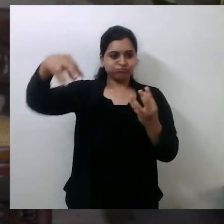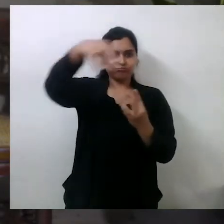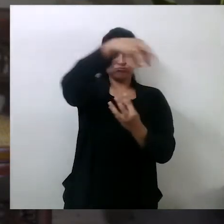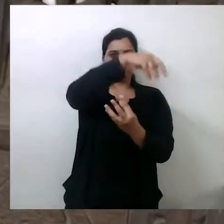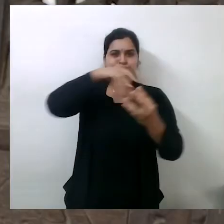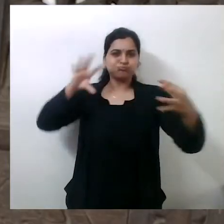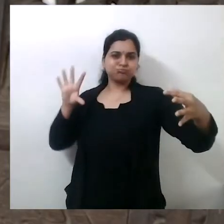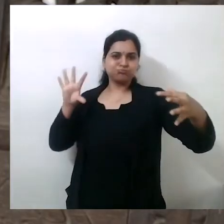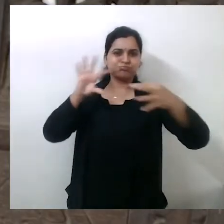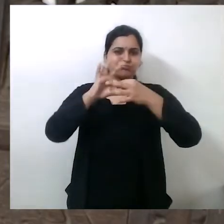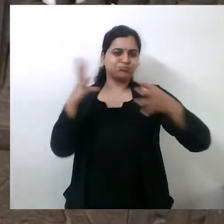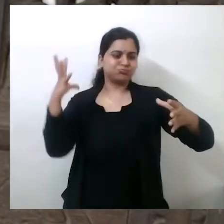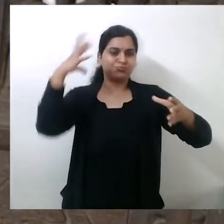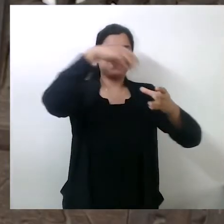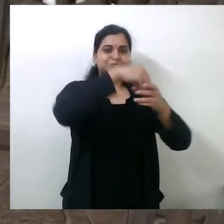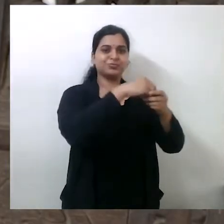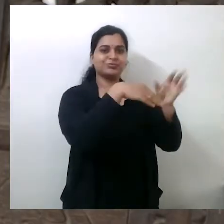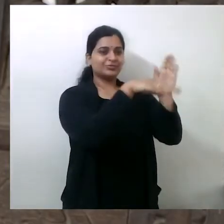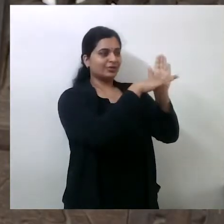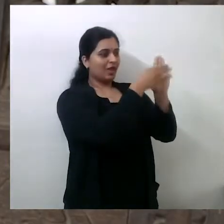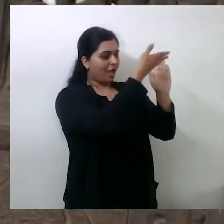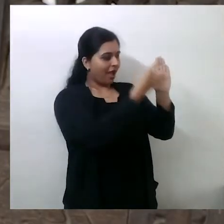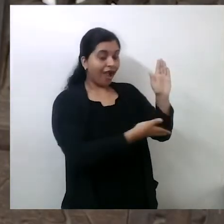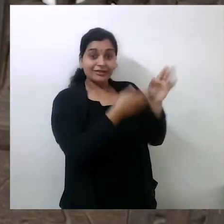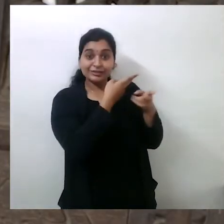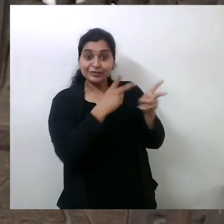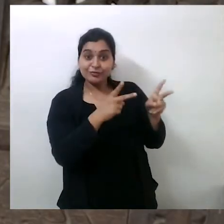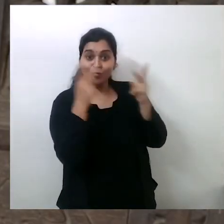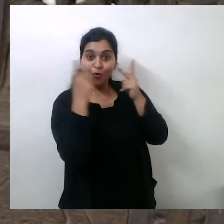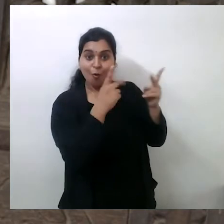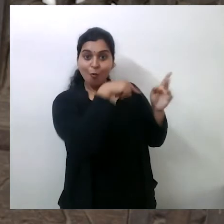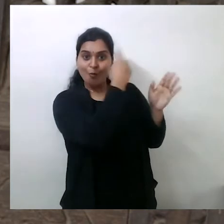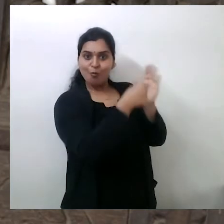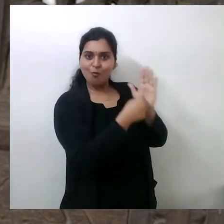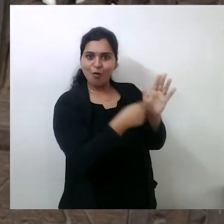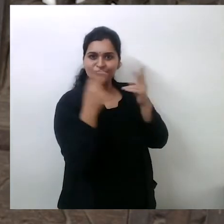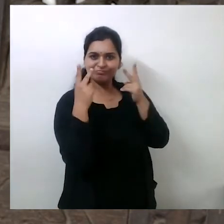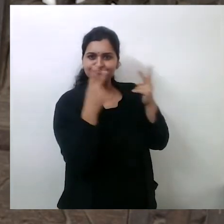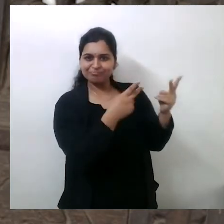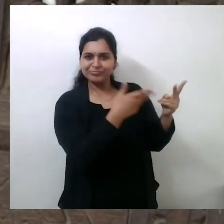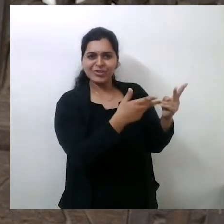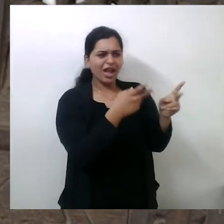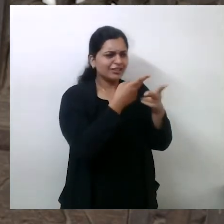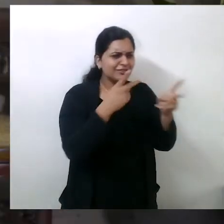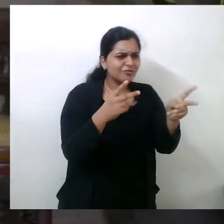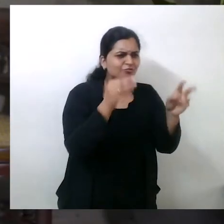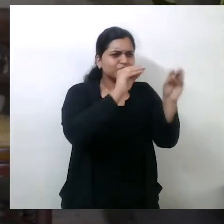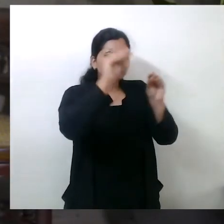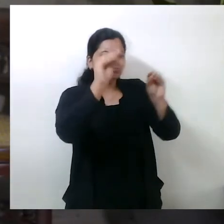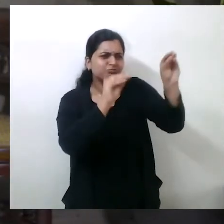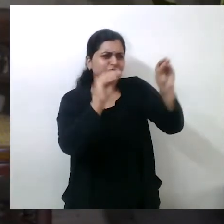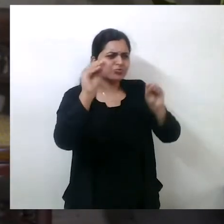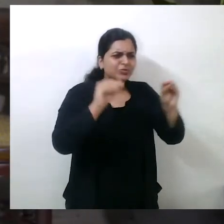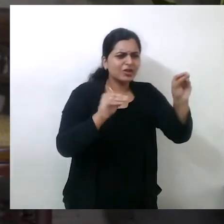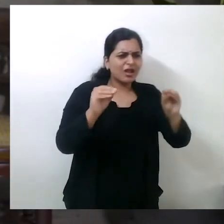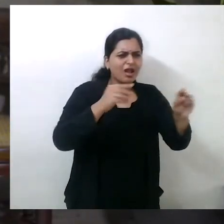two. We also see several forms of carving in this chair. You can see relief, etching, turning, all of this. And